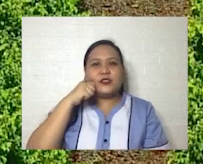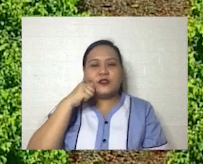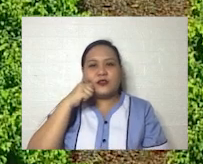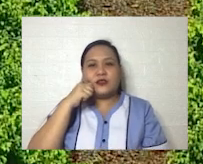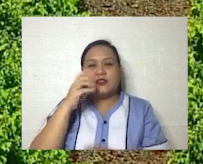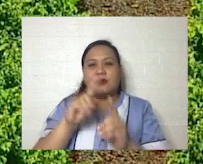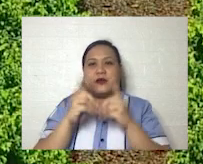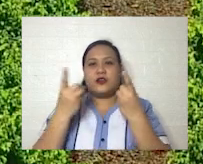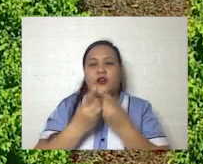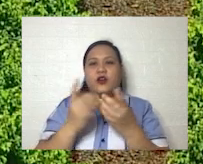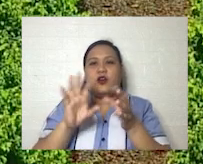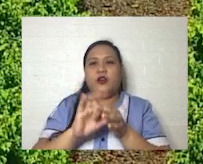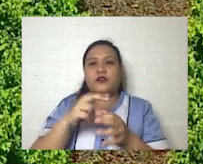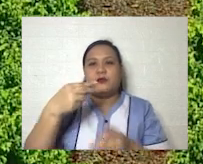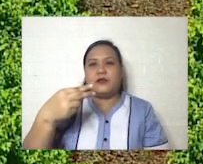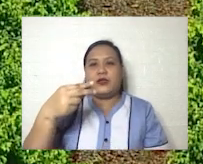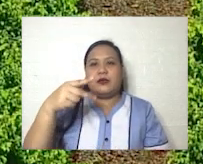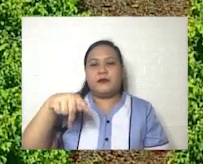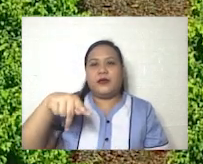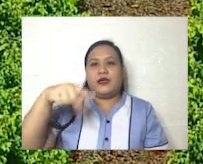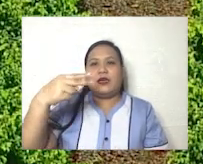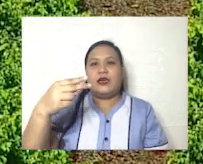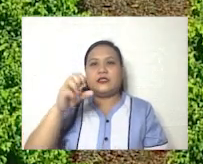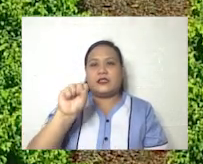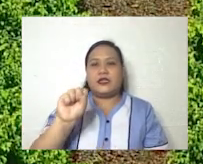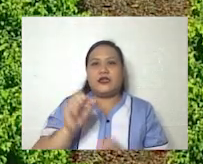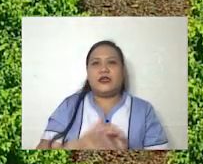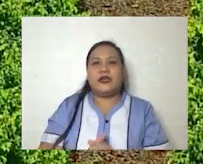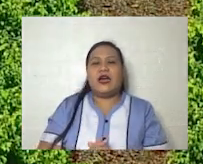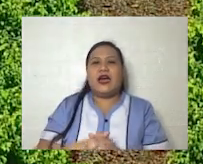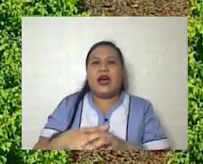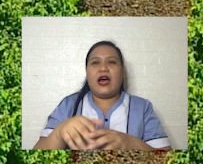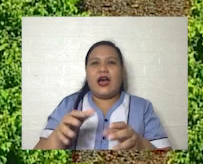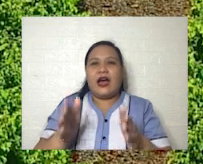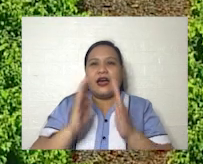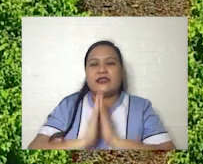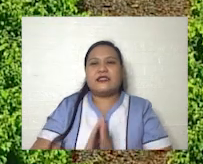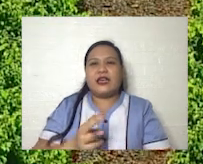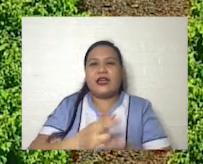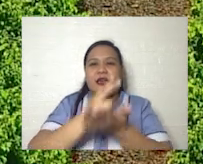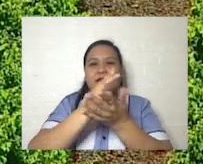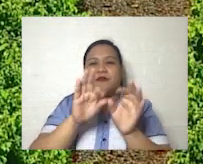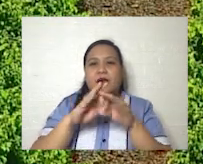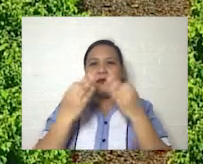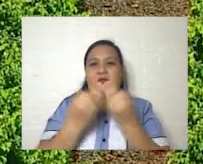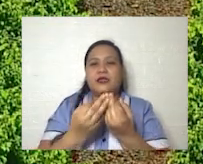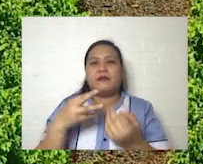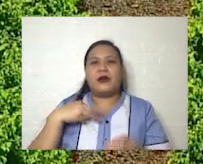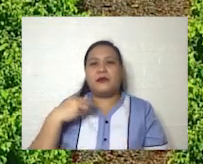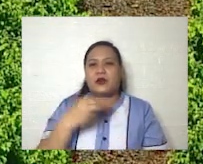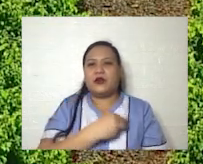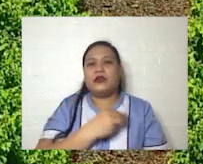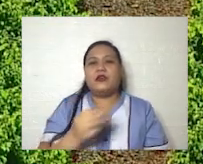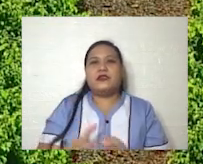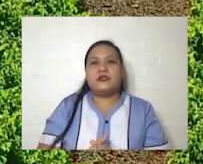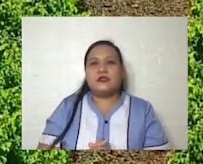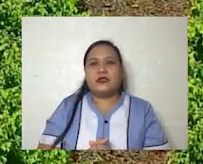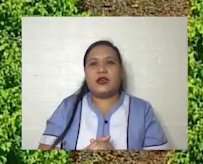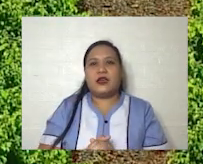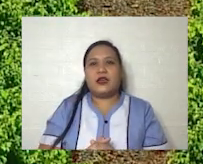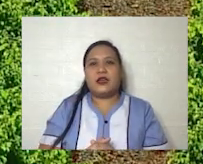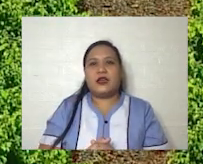from the Agriculture Department of Pampanga High School. You can ask assistance from your family